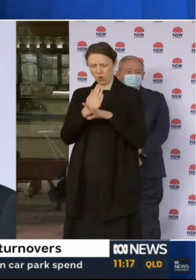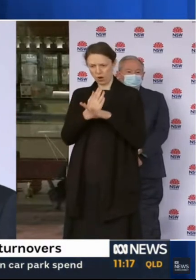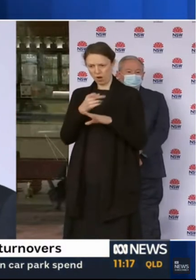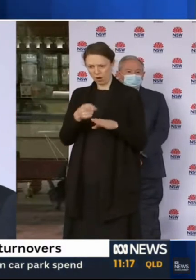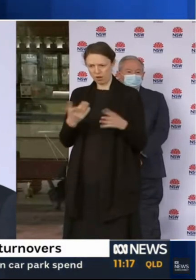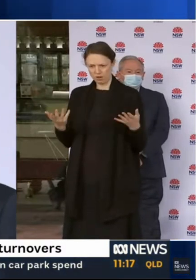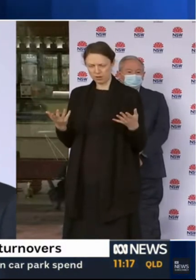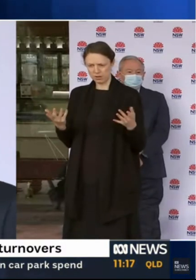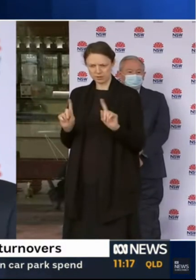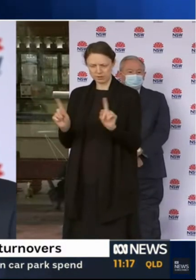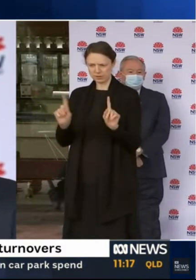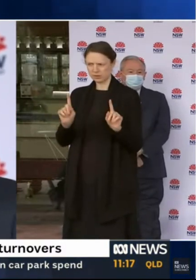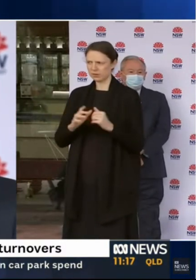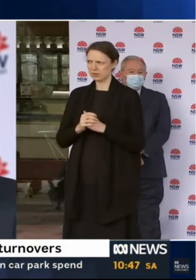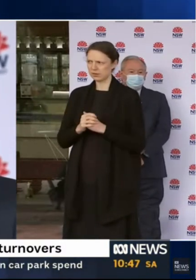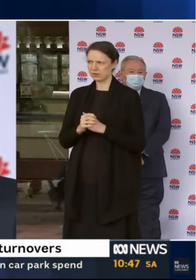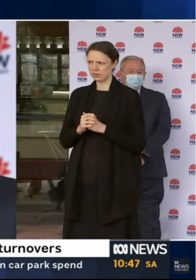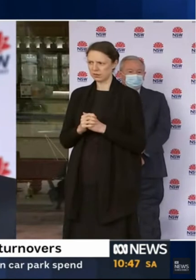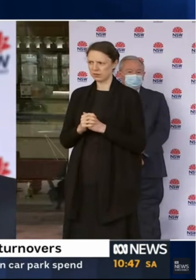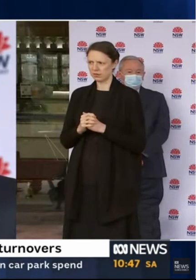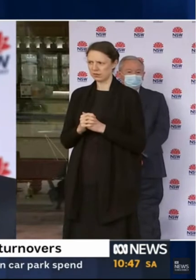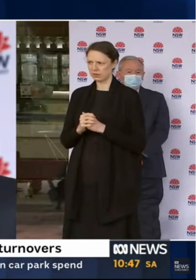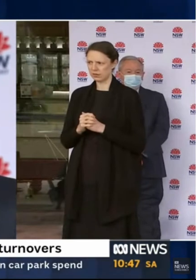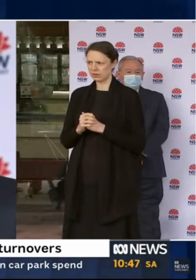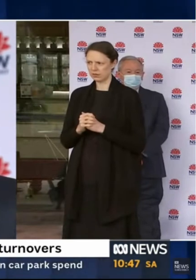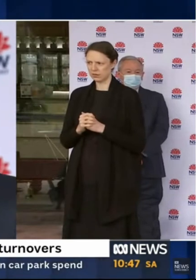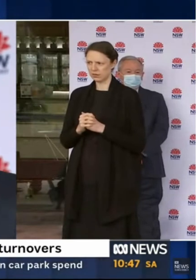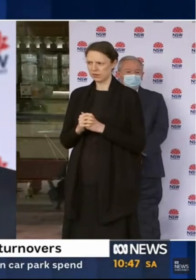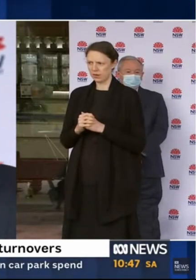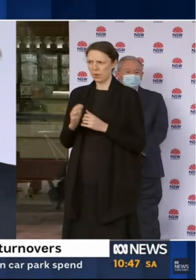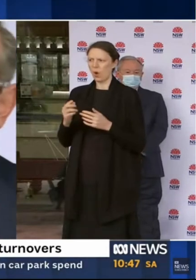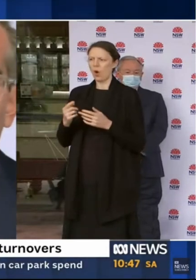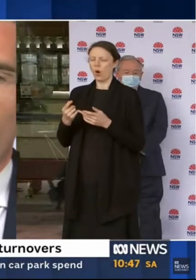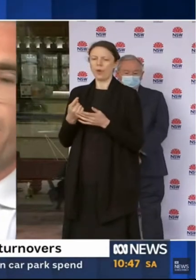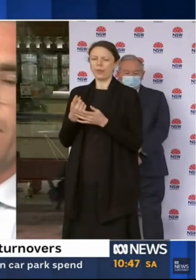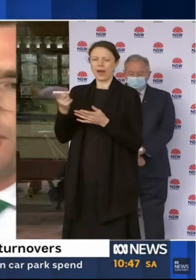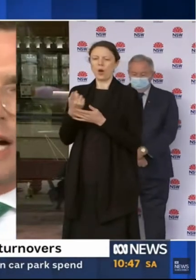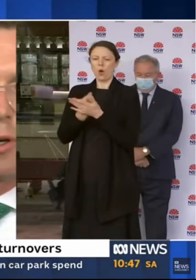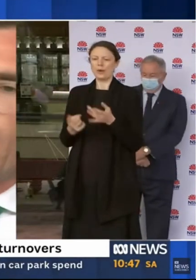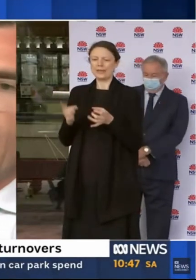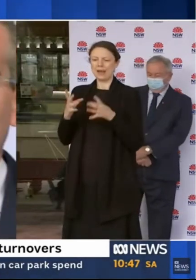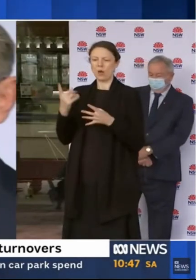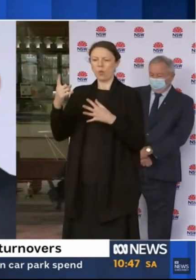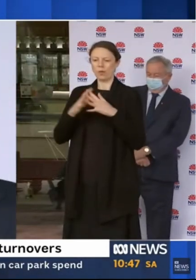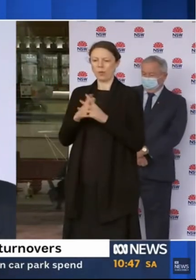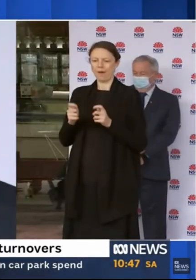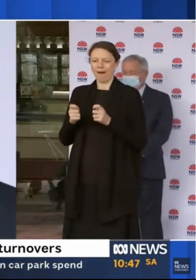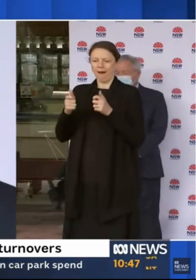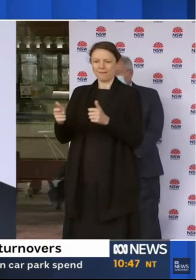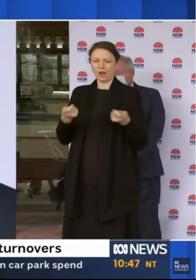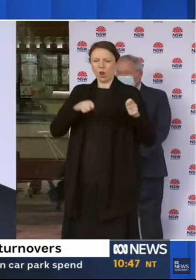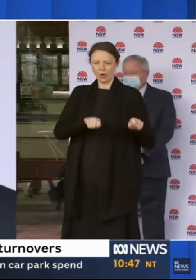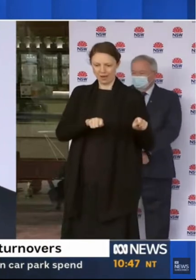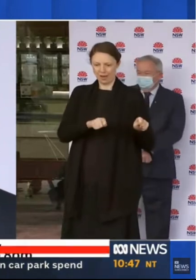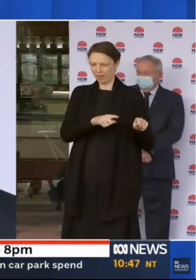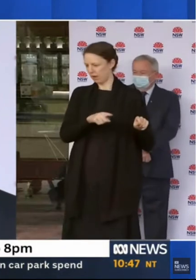after the first week's lost now? Should they get money sooner? Is there anything you can do? Yeah, I mean, James, I have raised that with the